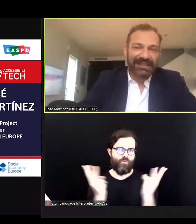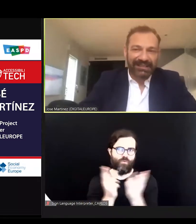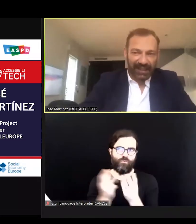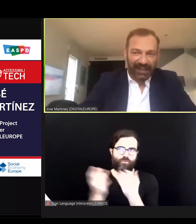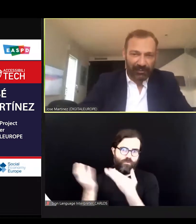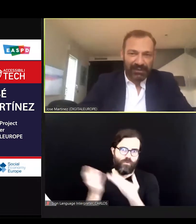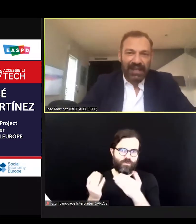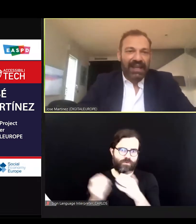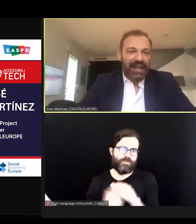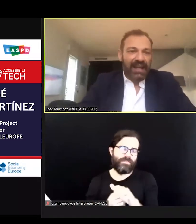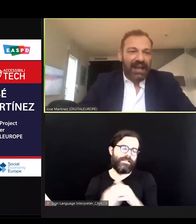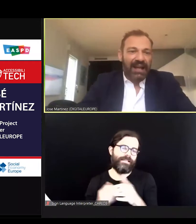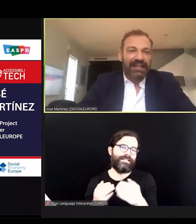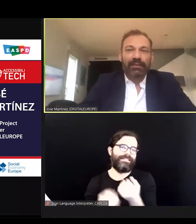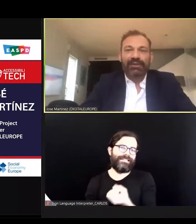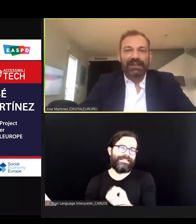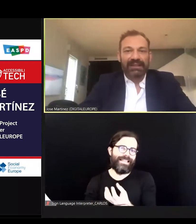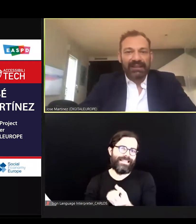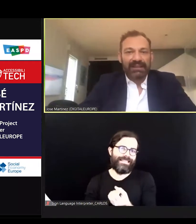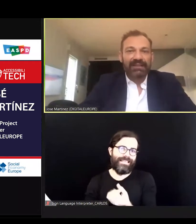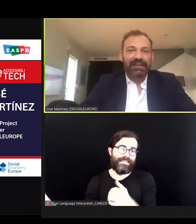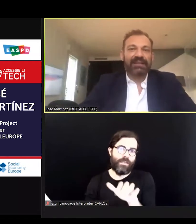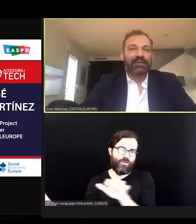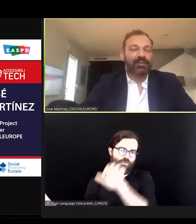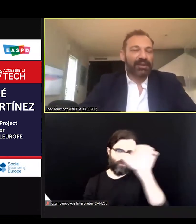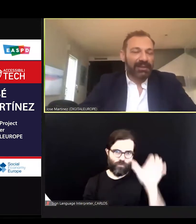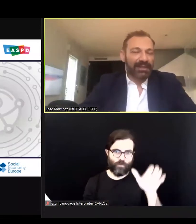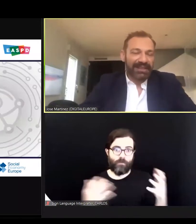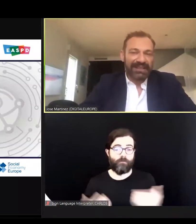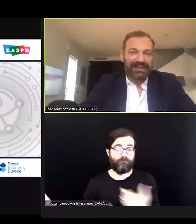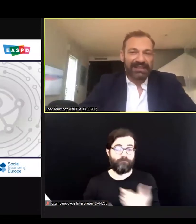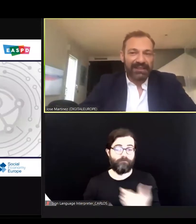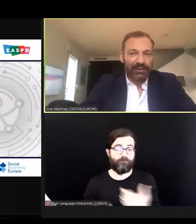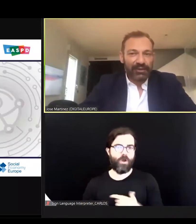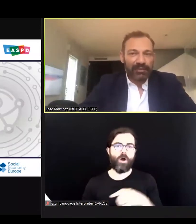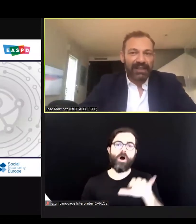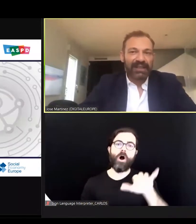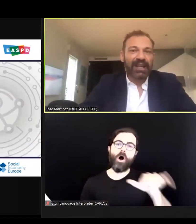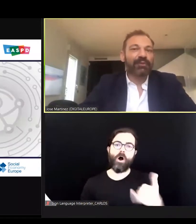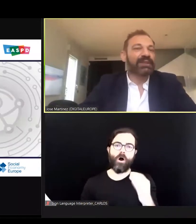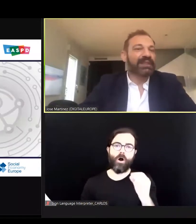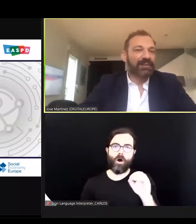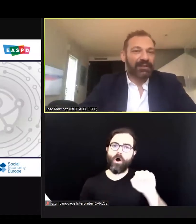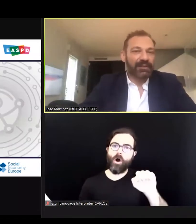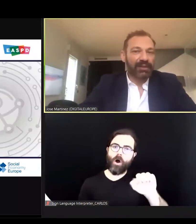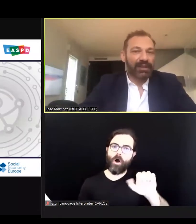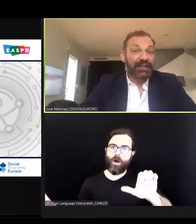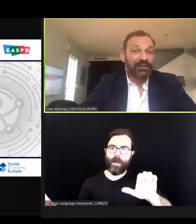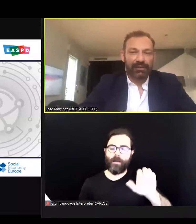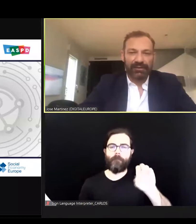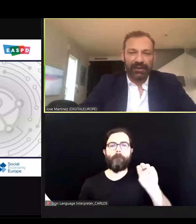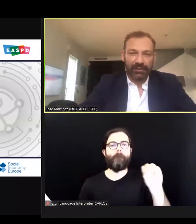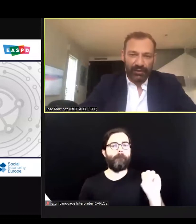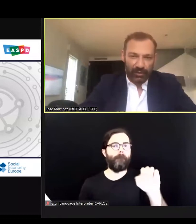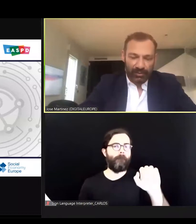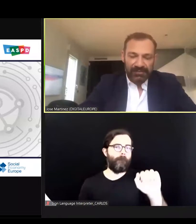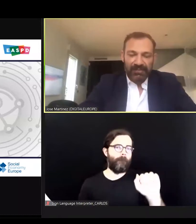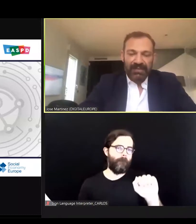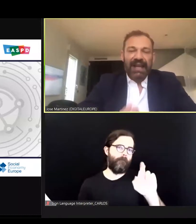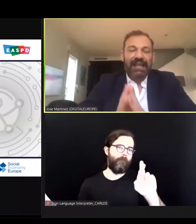crisis times. I am Jose Martinez, a Senior Project Manager at Digital Europe, and I will be the moderator of this